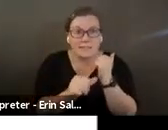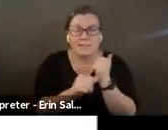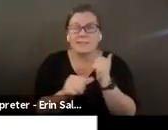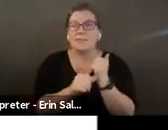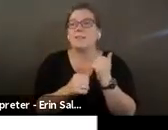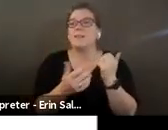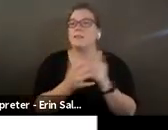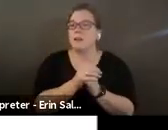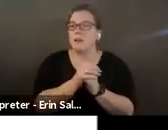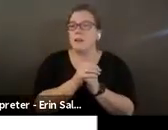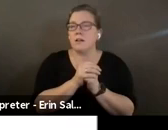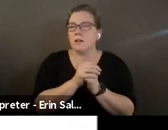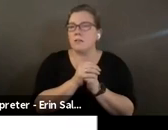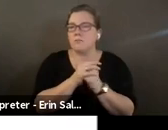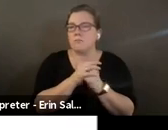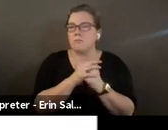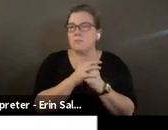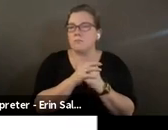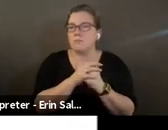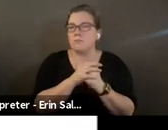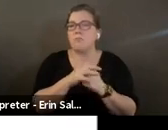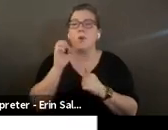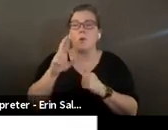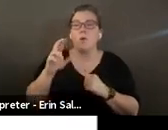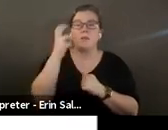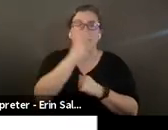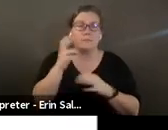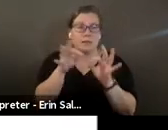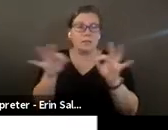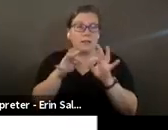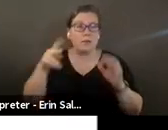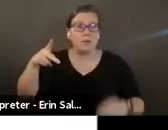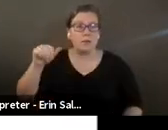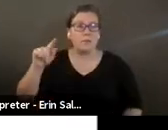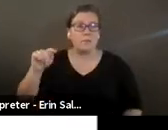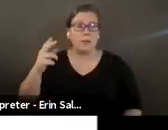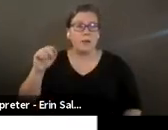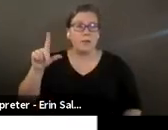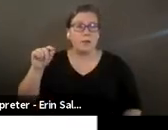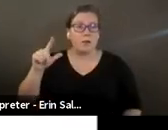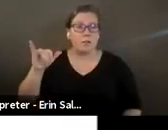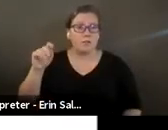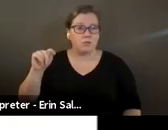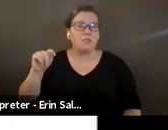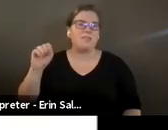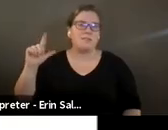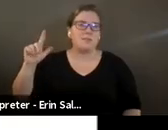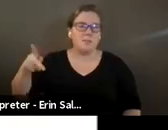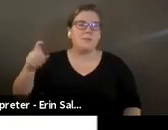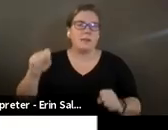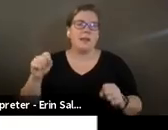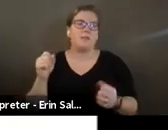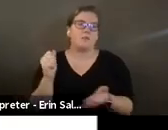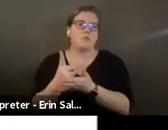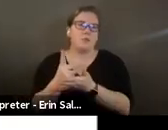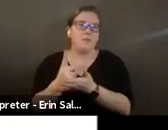see, or a speech language pathologist may also certify the form. And that would be for the